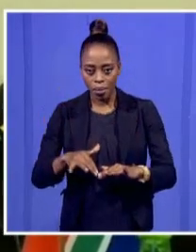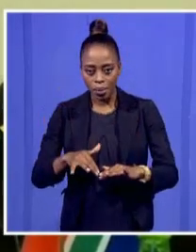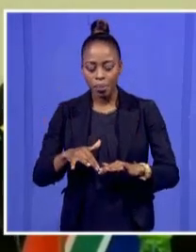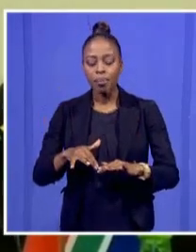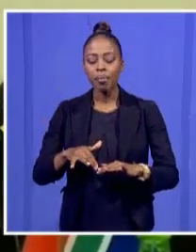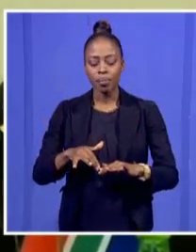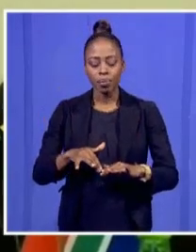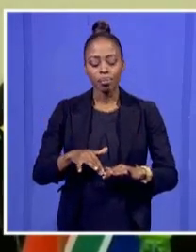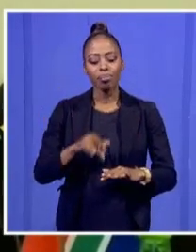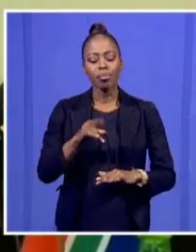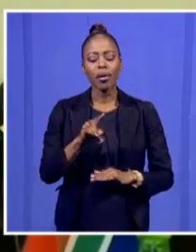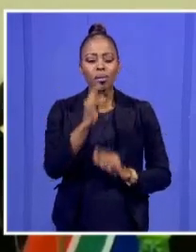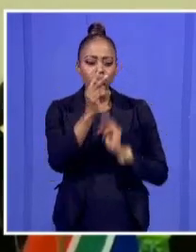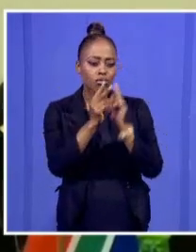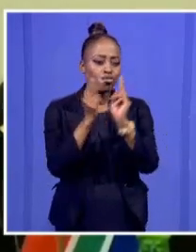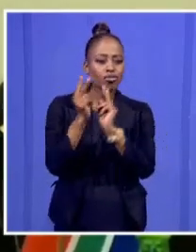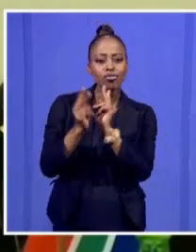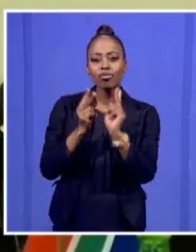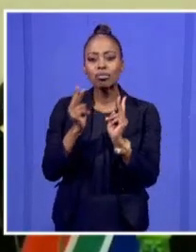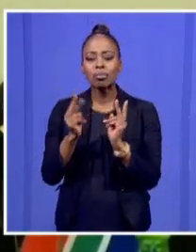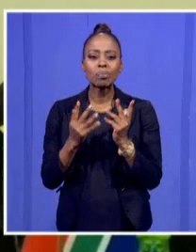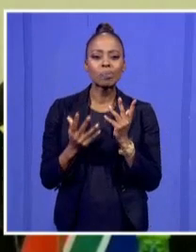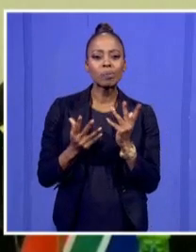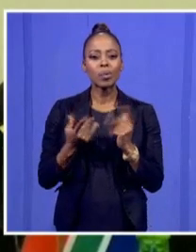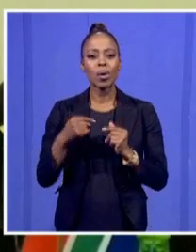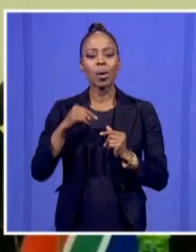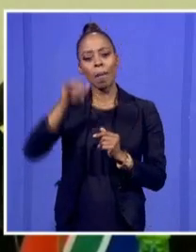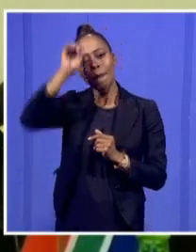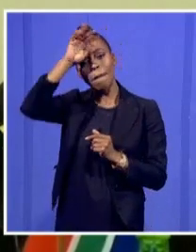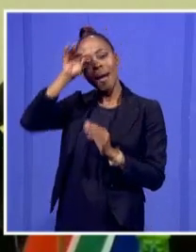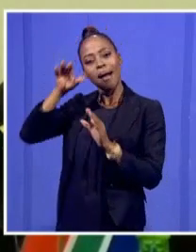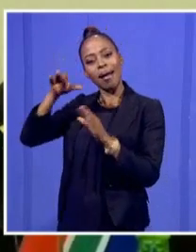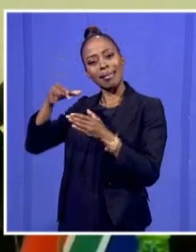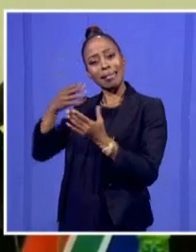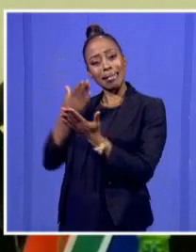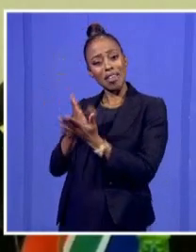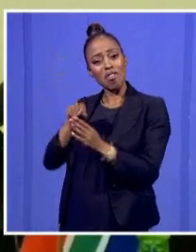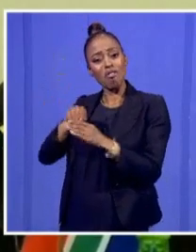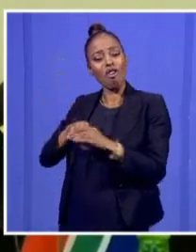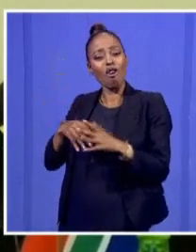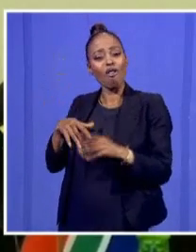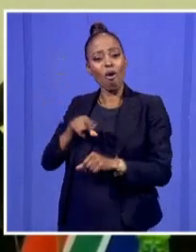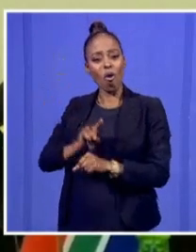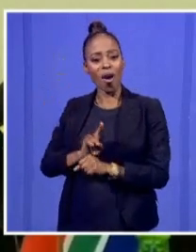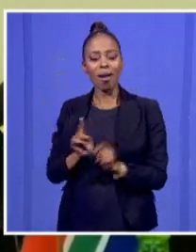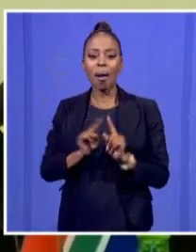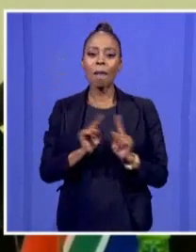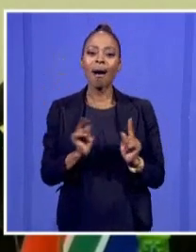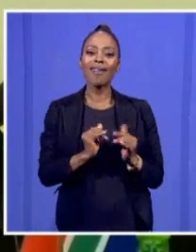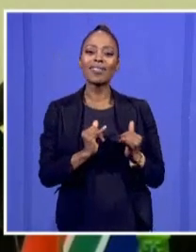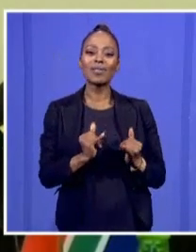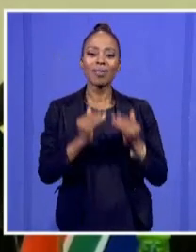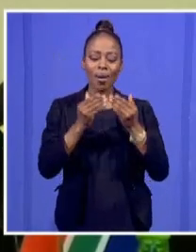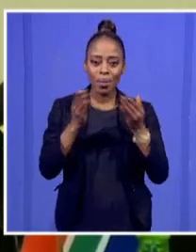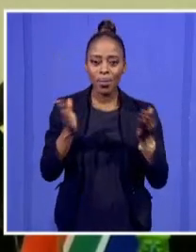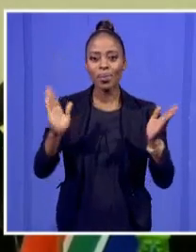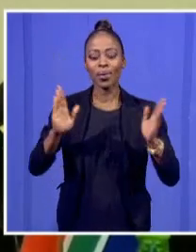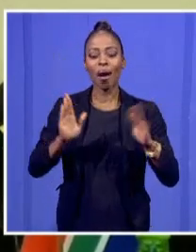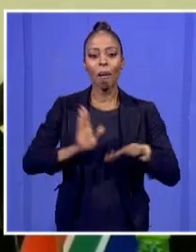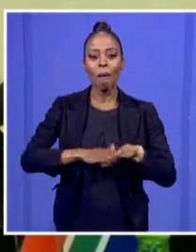to explore our possibilities in the mining sector. But today, we talk about a wider range